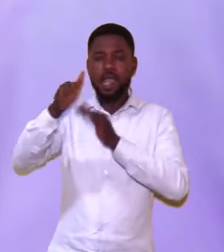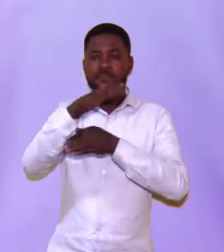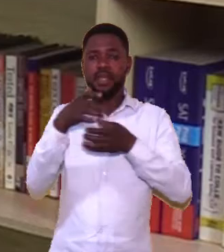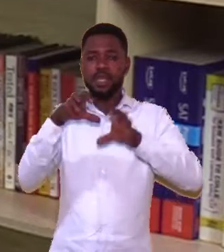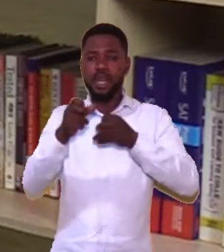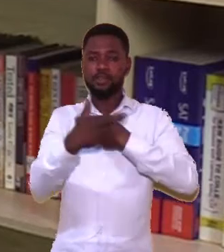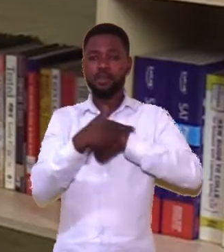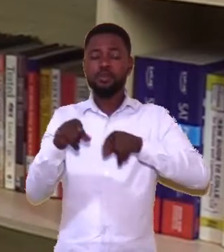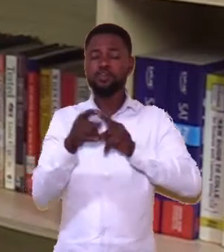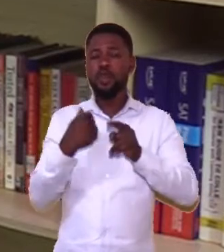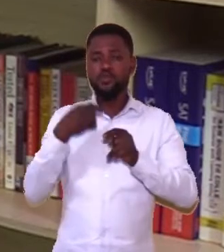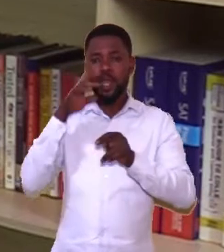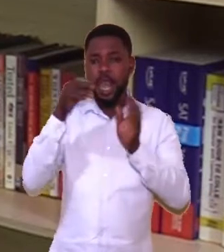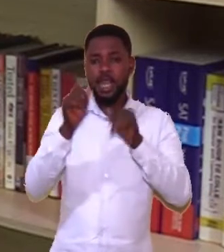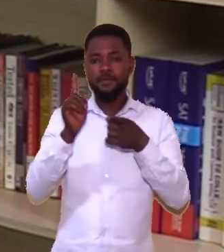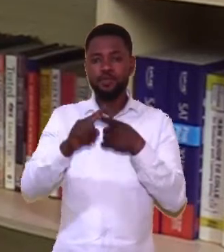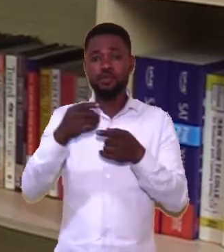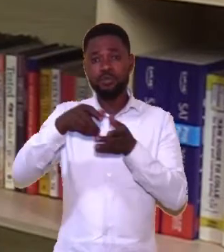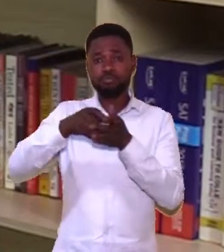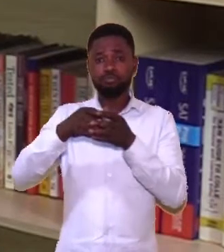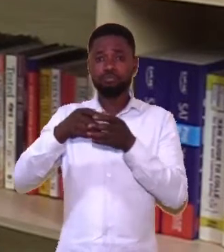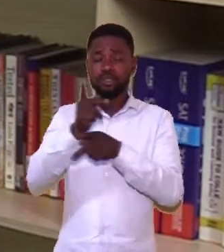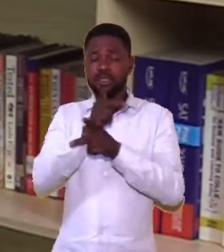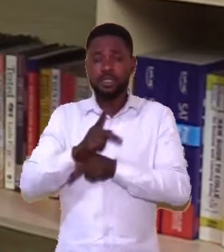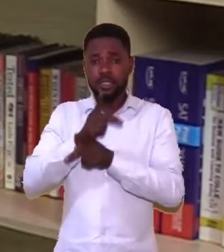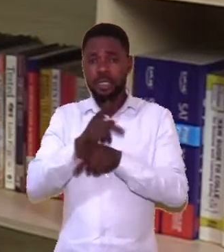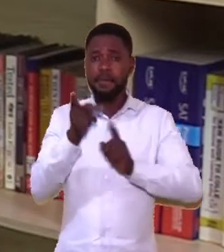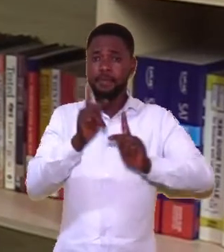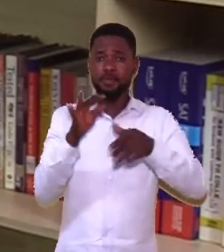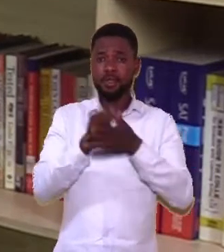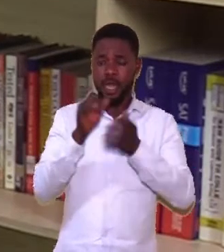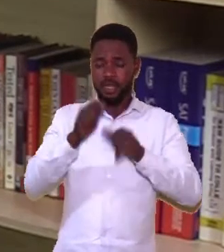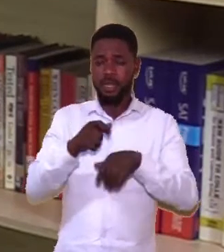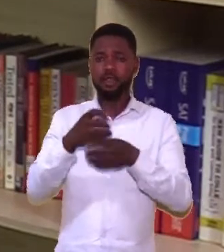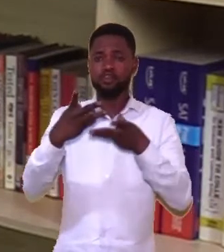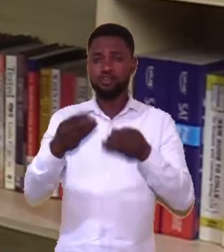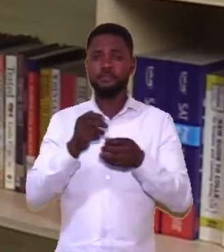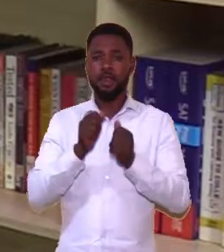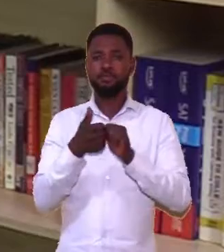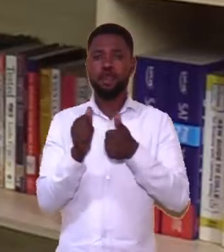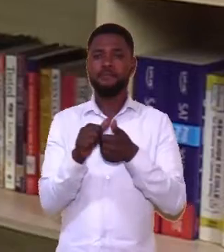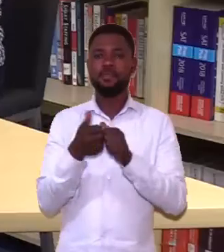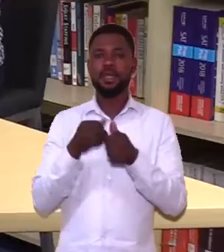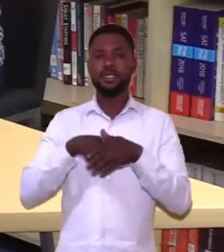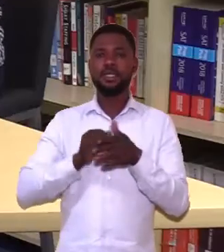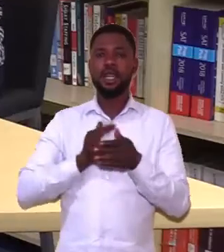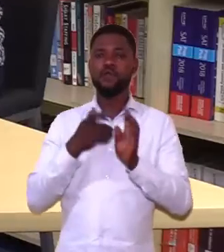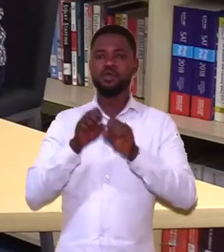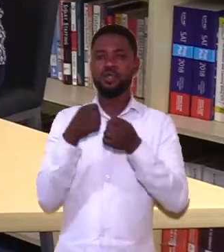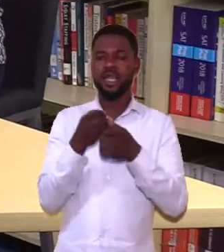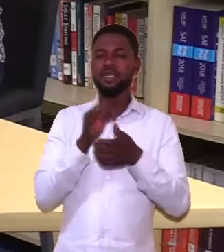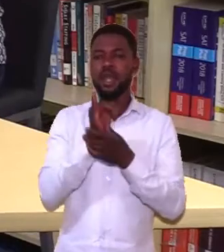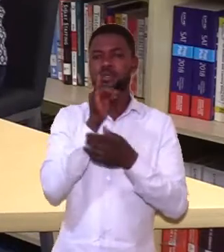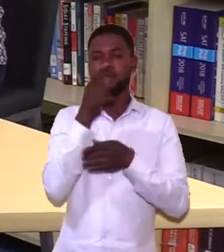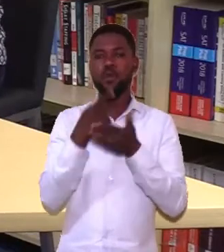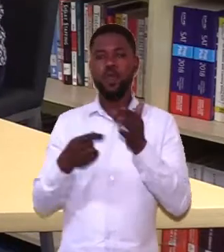ultimately, our goal is that we're able to raise a new cadre of young people who solve our most pressing problems in Africa. And that is what we